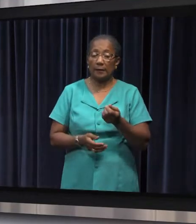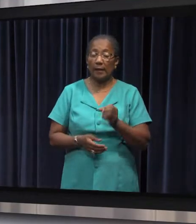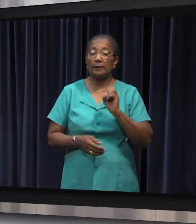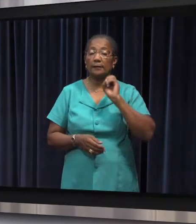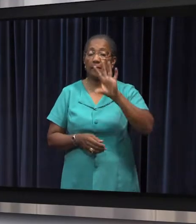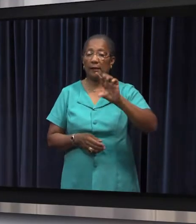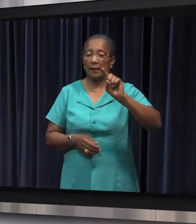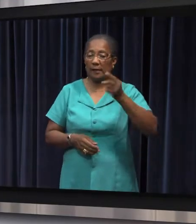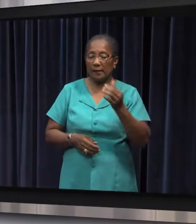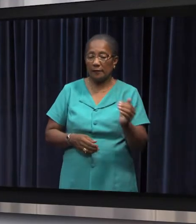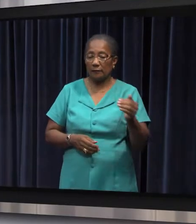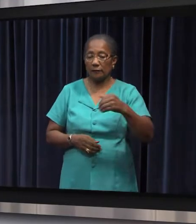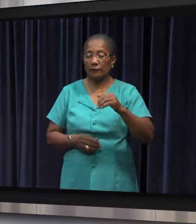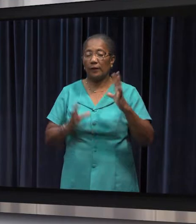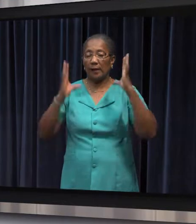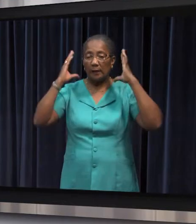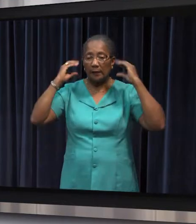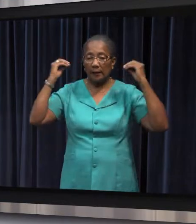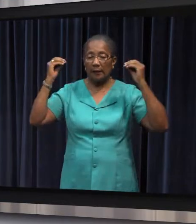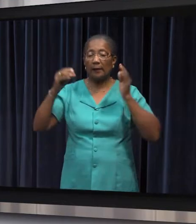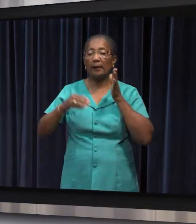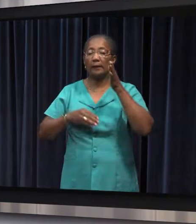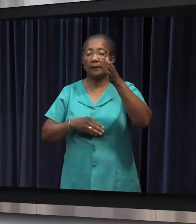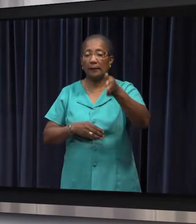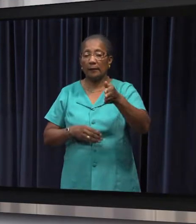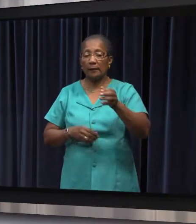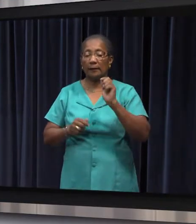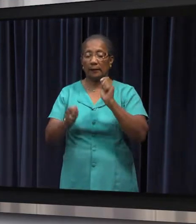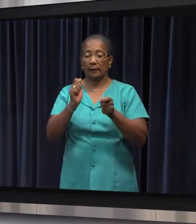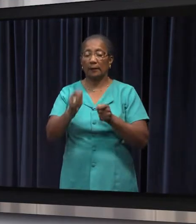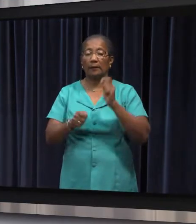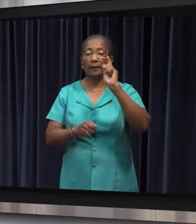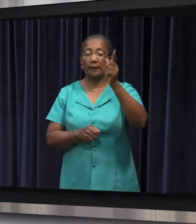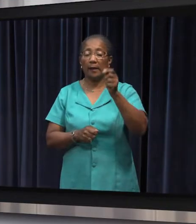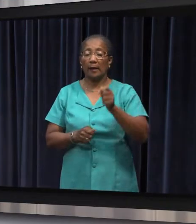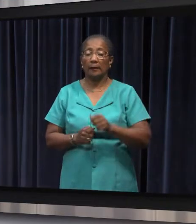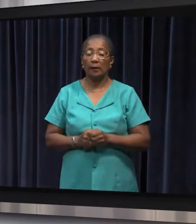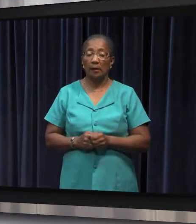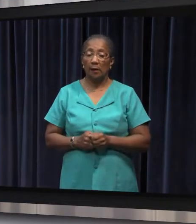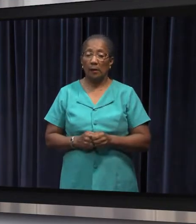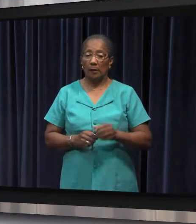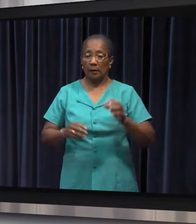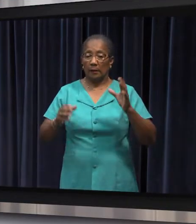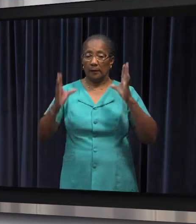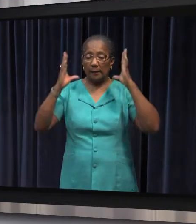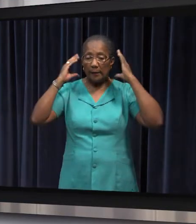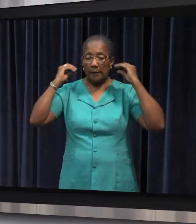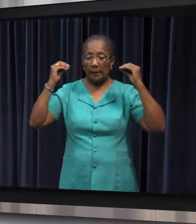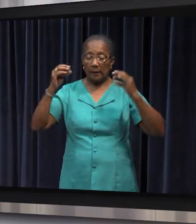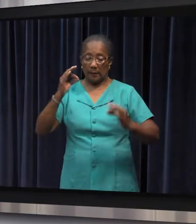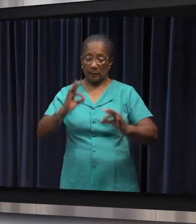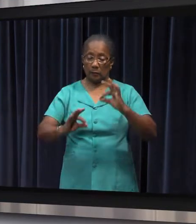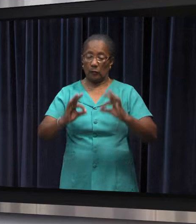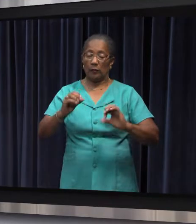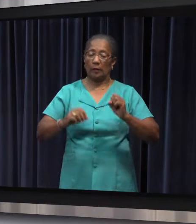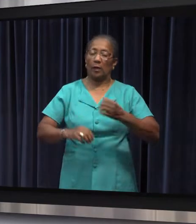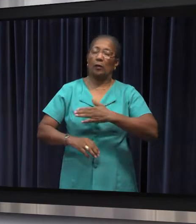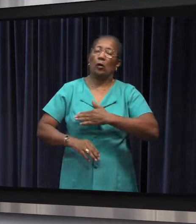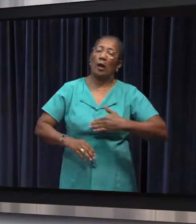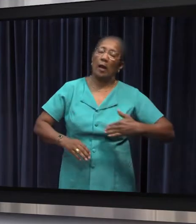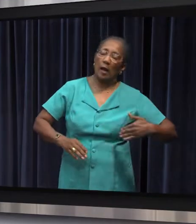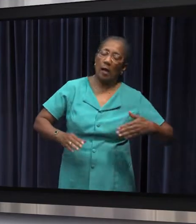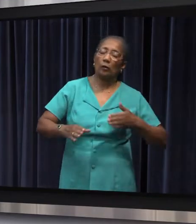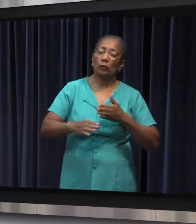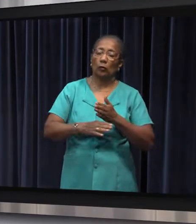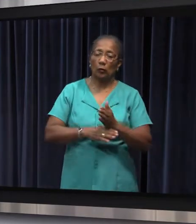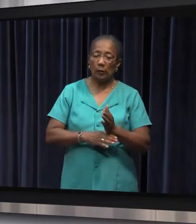through the Netherlands. According to the Dutch justice, it can take months for the investigation into